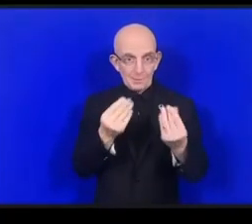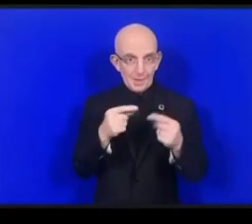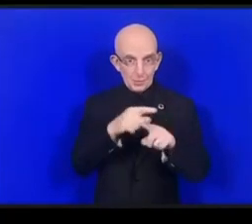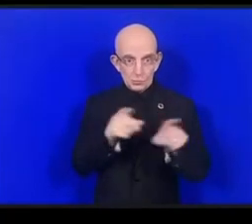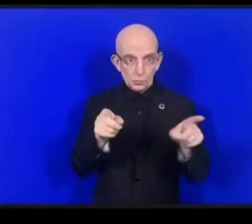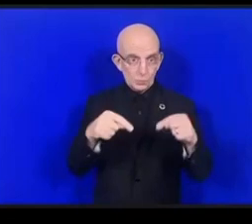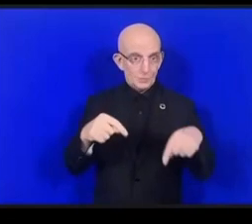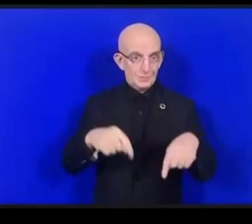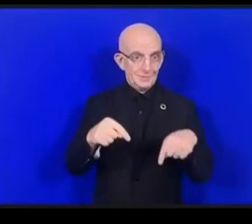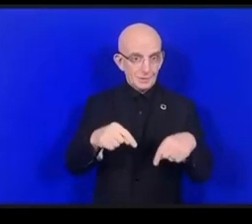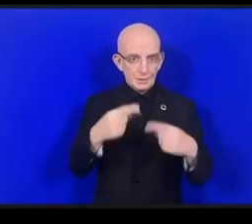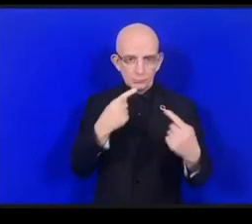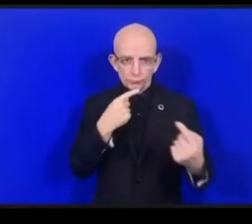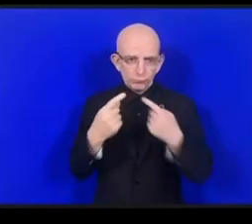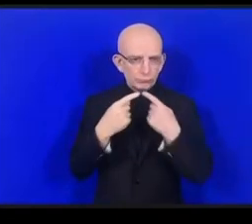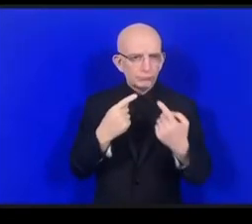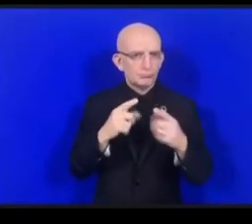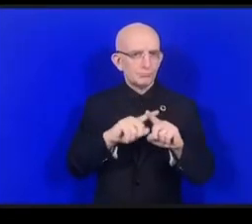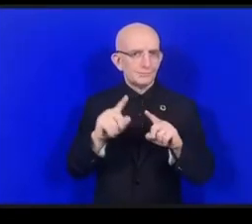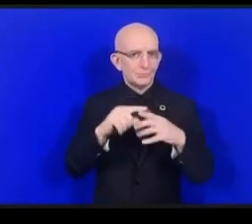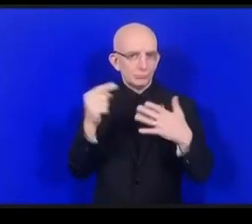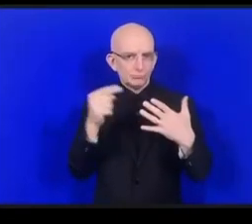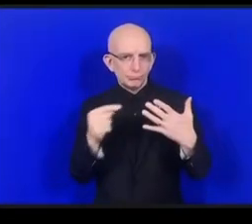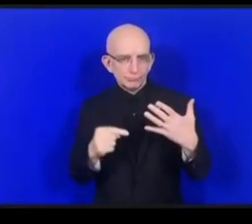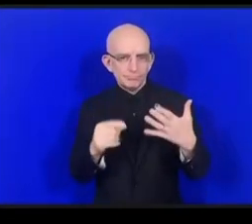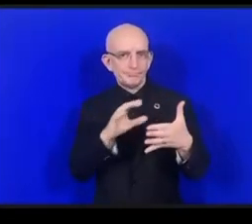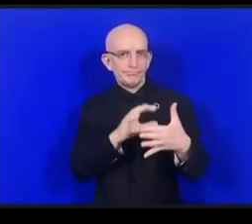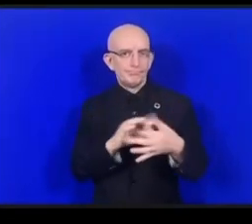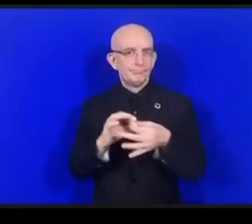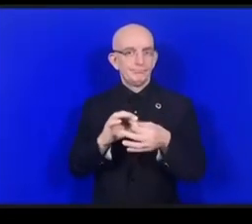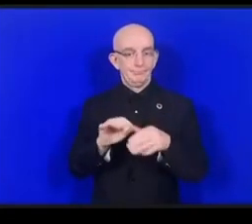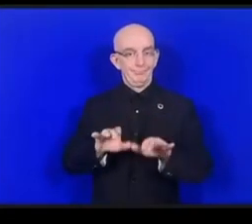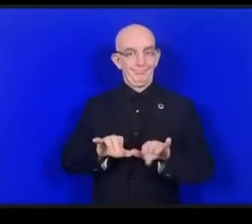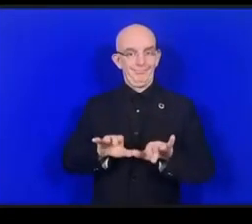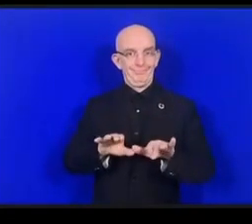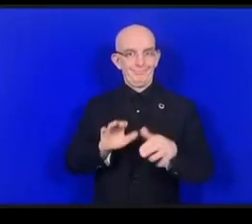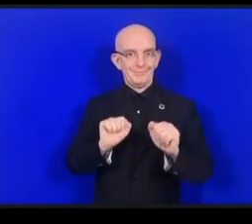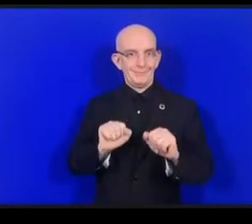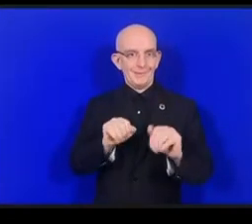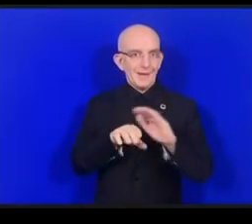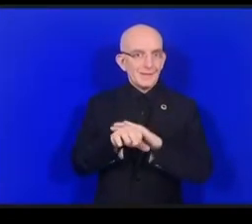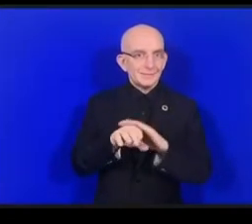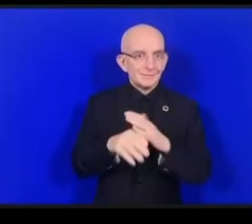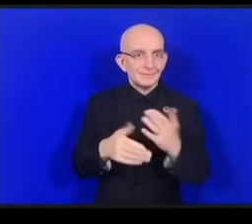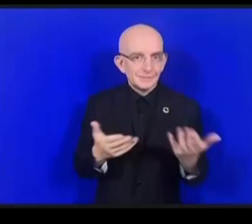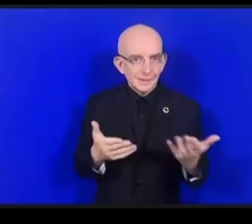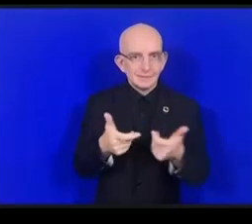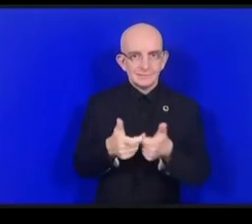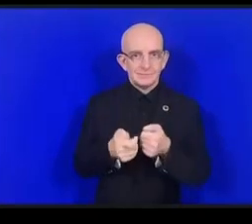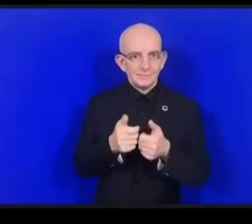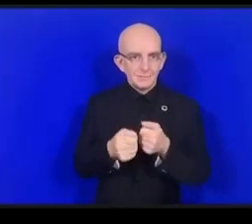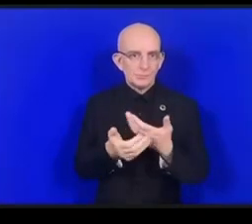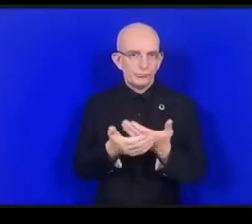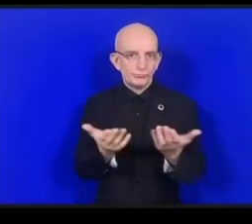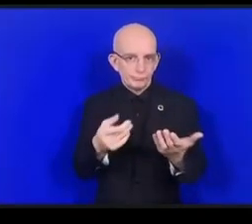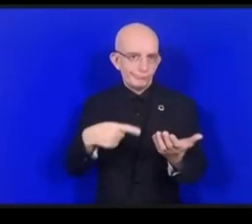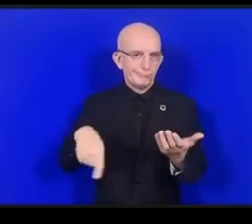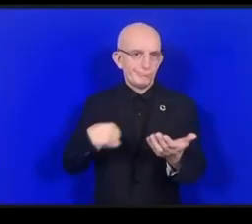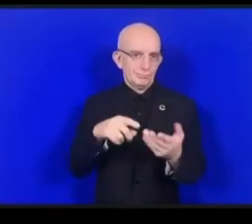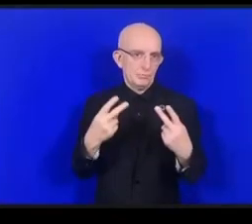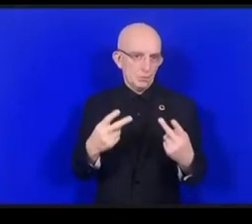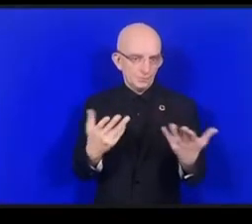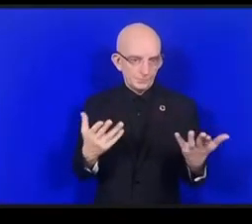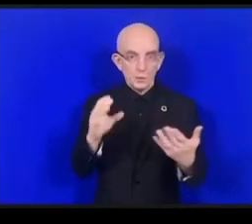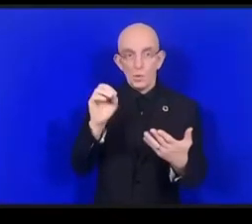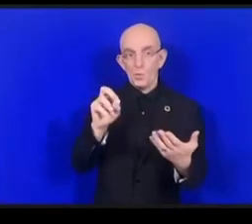important. So OER, as I said, is about education content that's freely available and openly licensed, and its